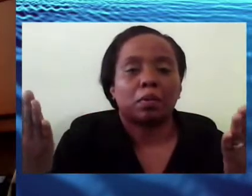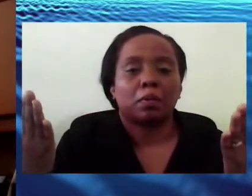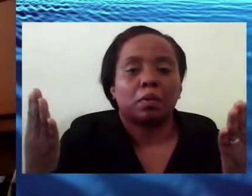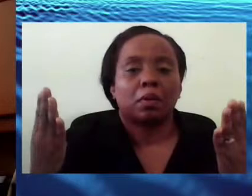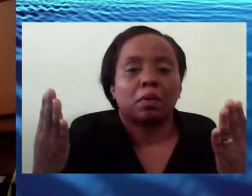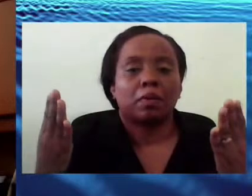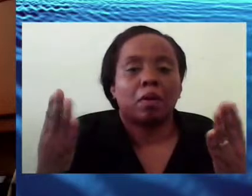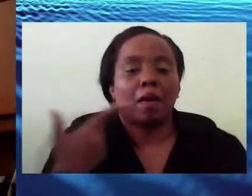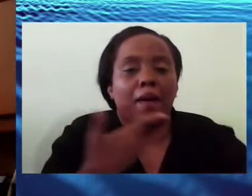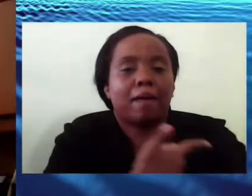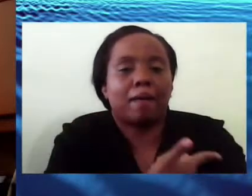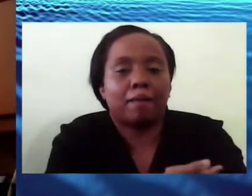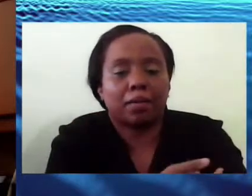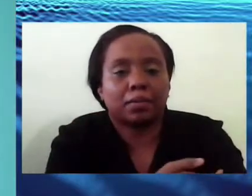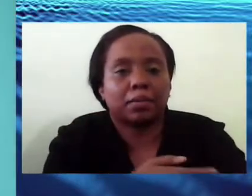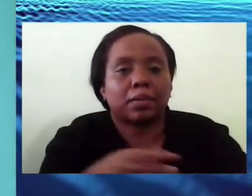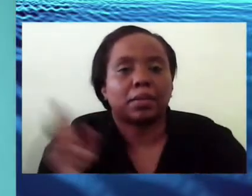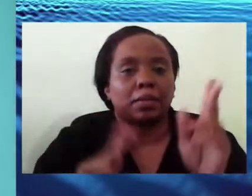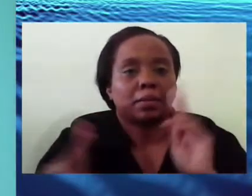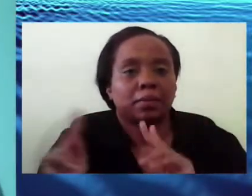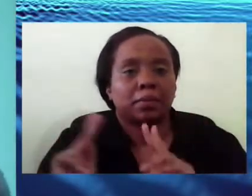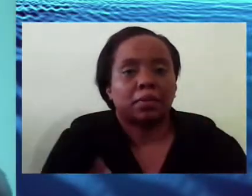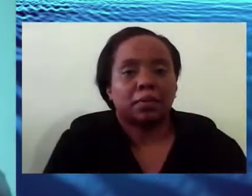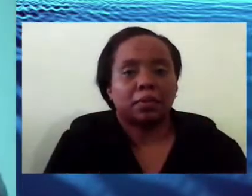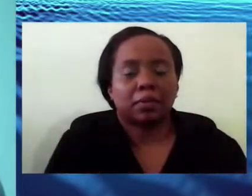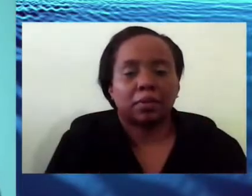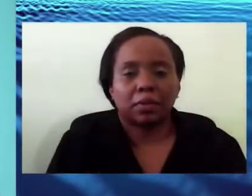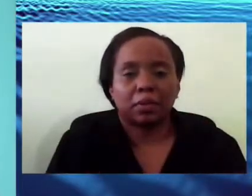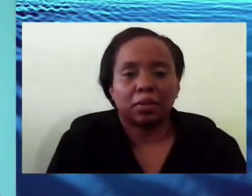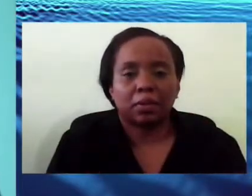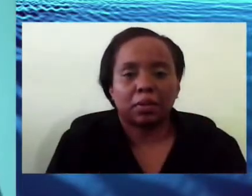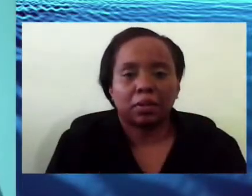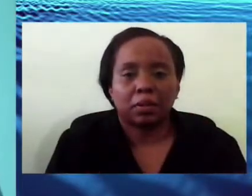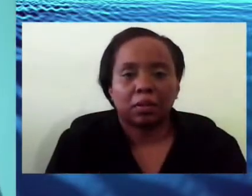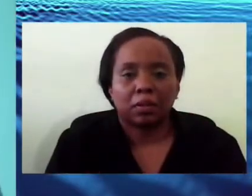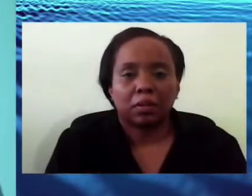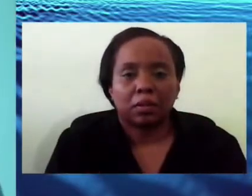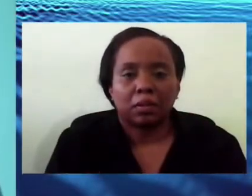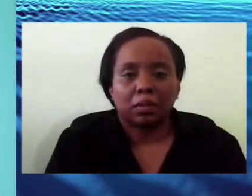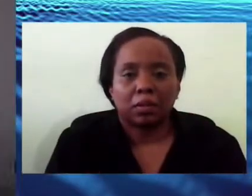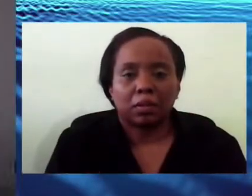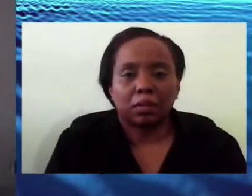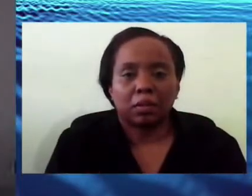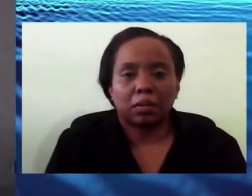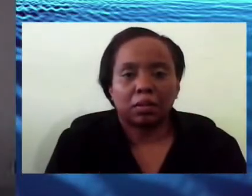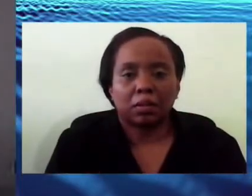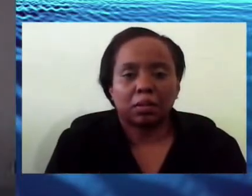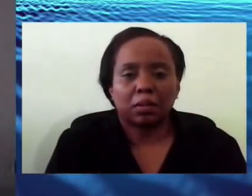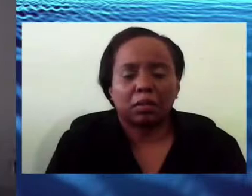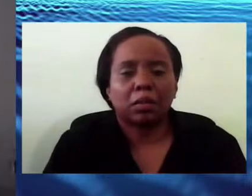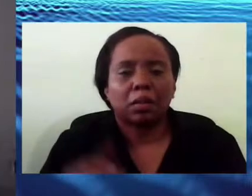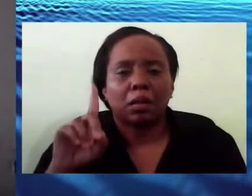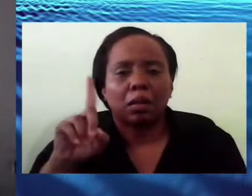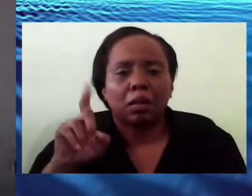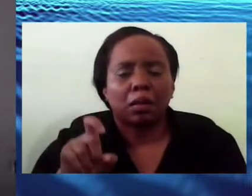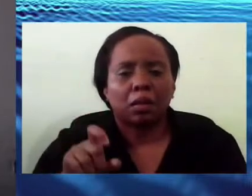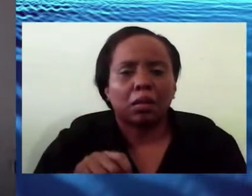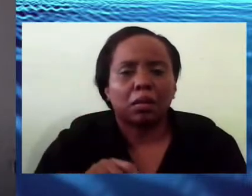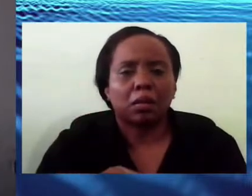for vaccinated passengers. And just a quick follow-up. All right,